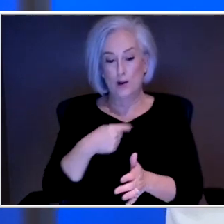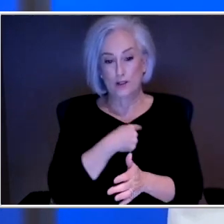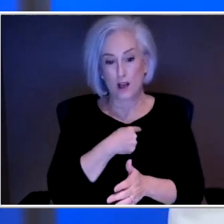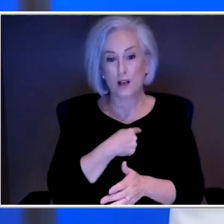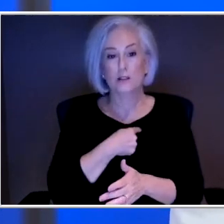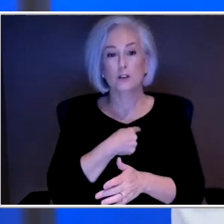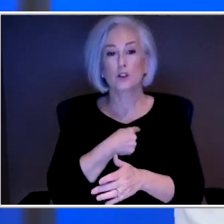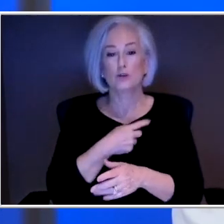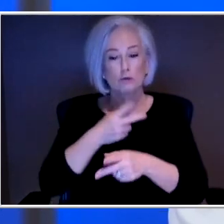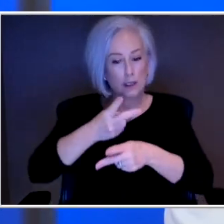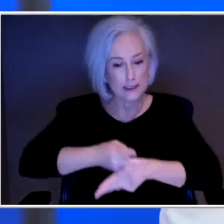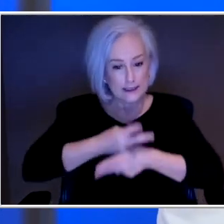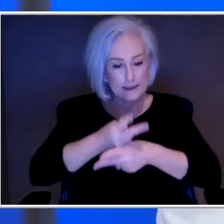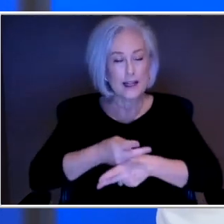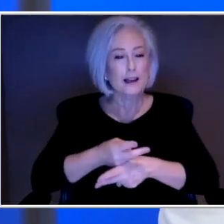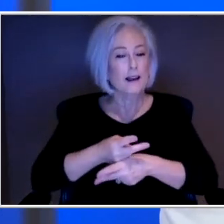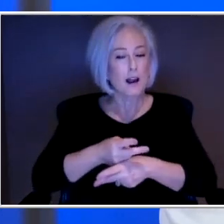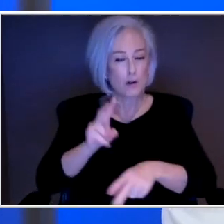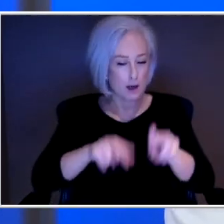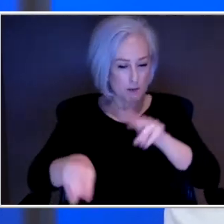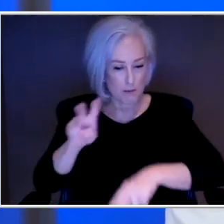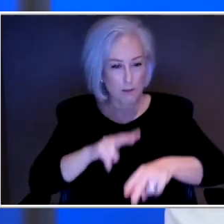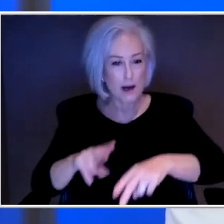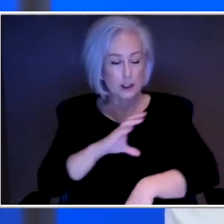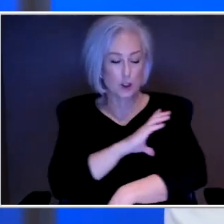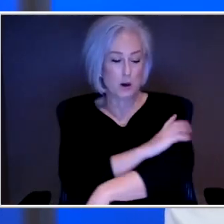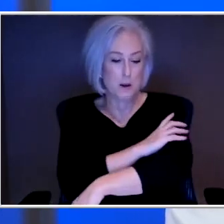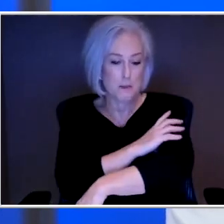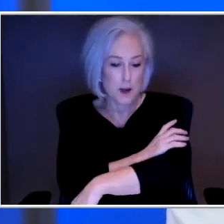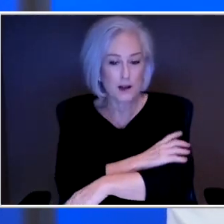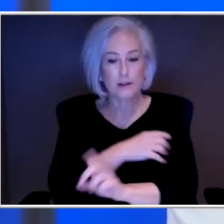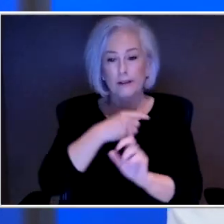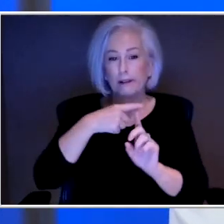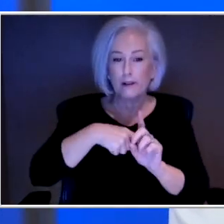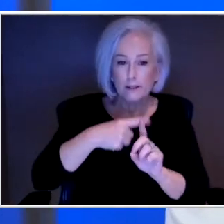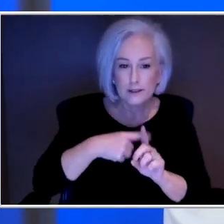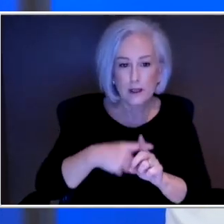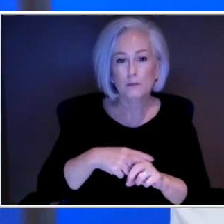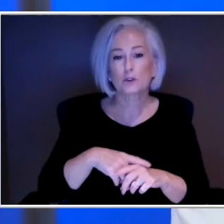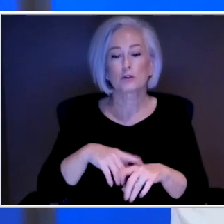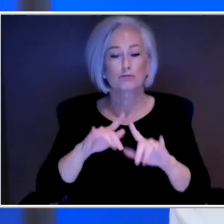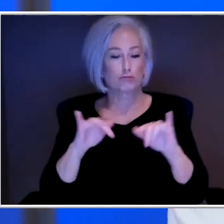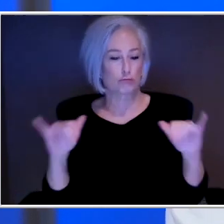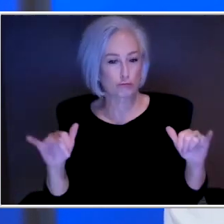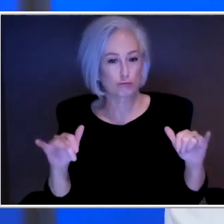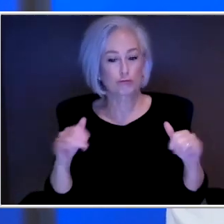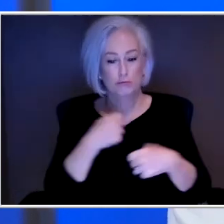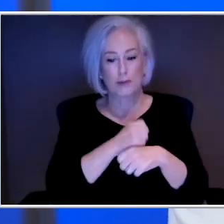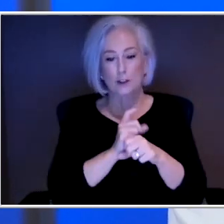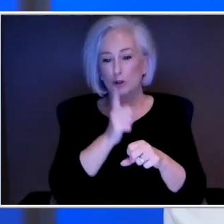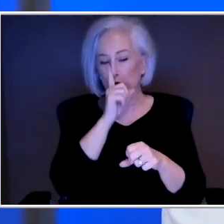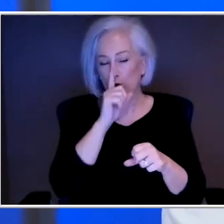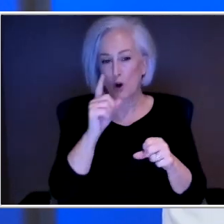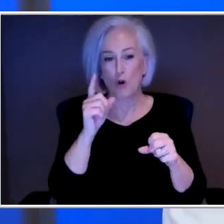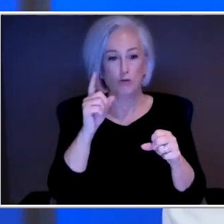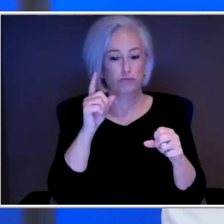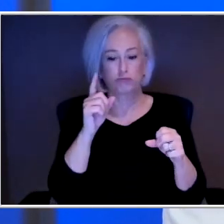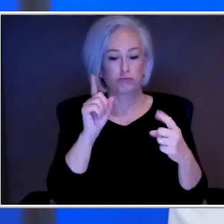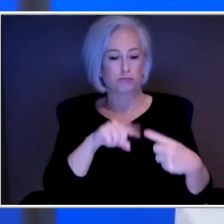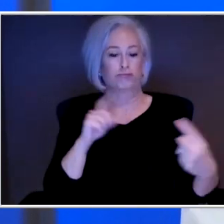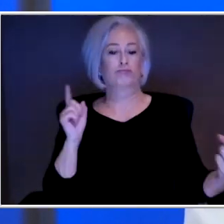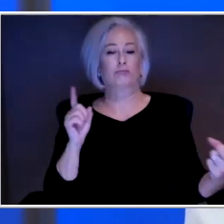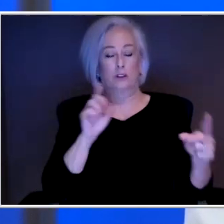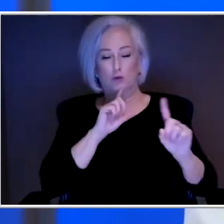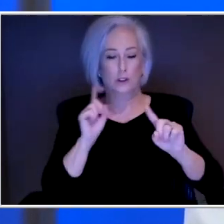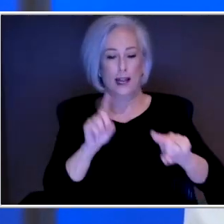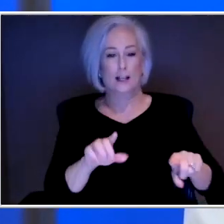during intra-treatment just to make sure they're not having any adverse reactions to the medication. And then the drug's out of their system in 2 hours for ketamine. For all the other psychedelic drugs,